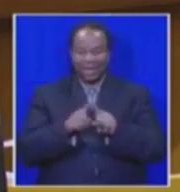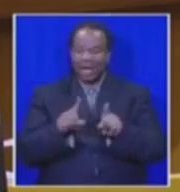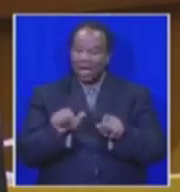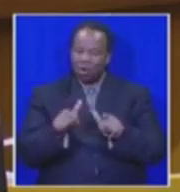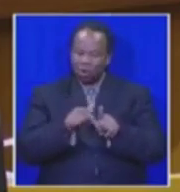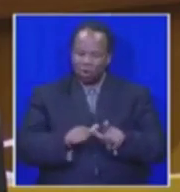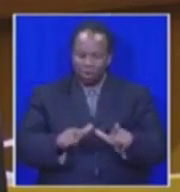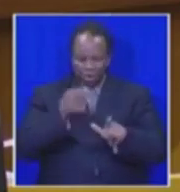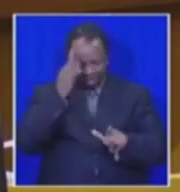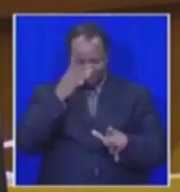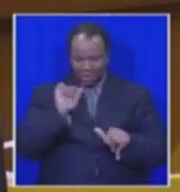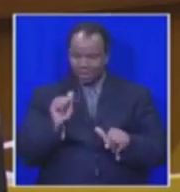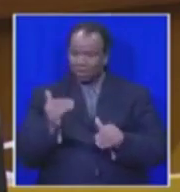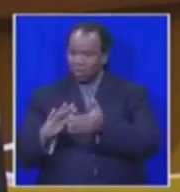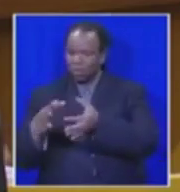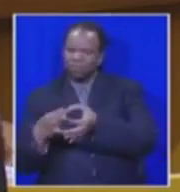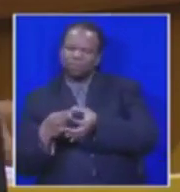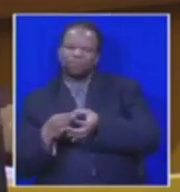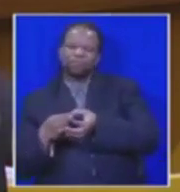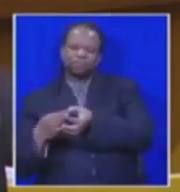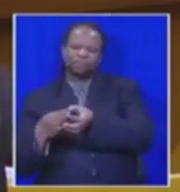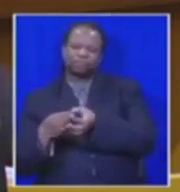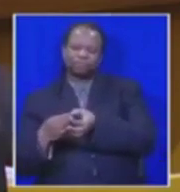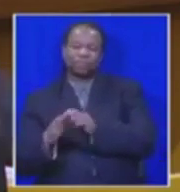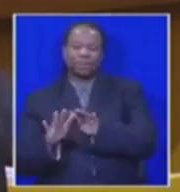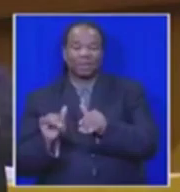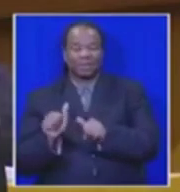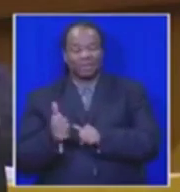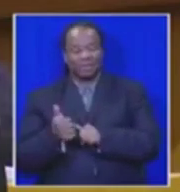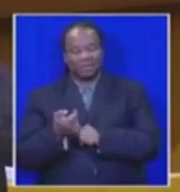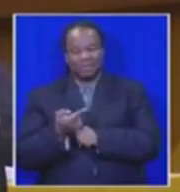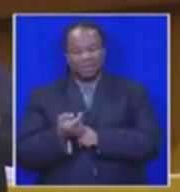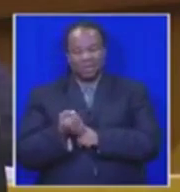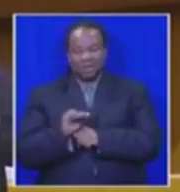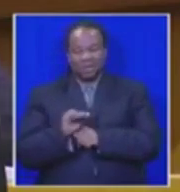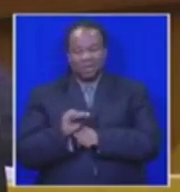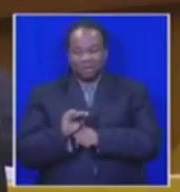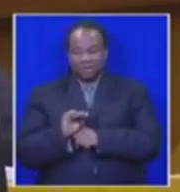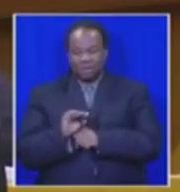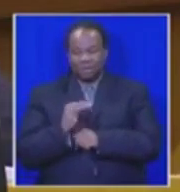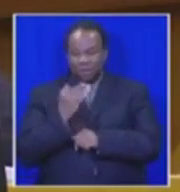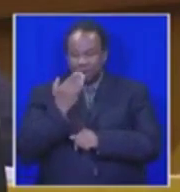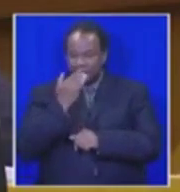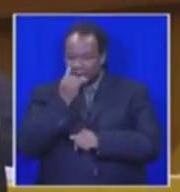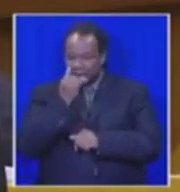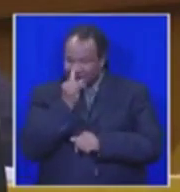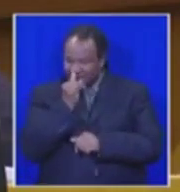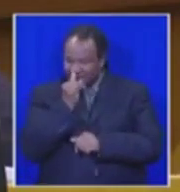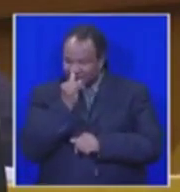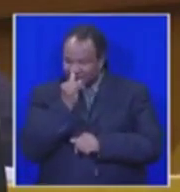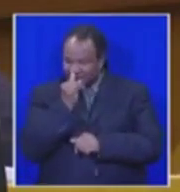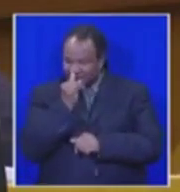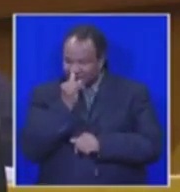to the people. Where criminal elements take advantage of community